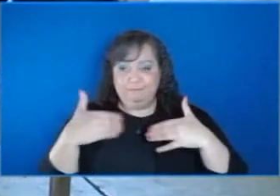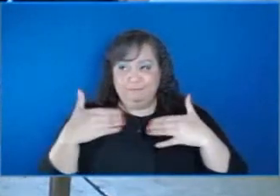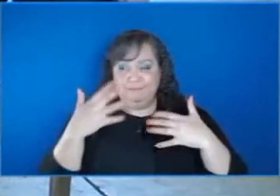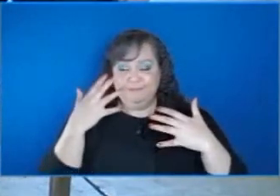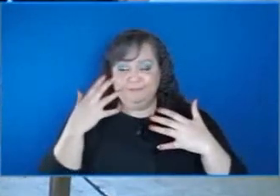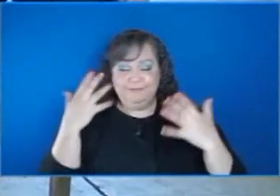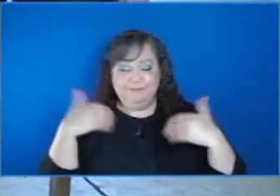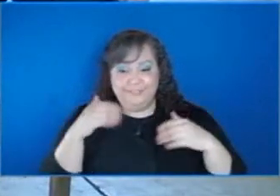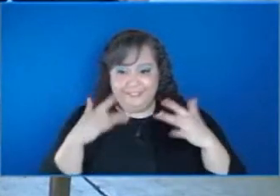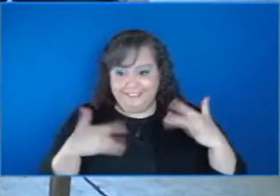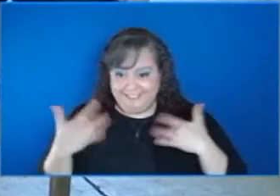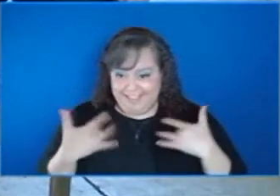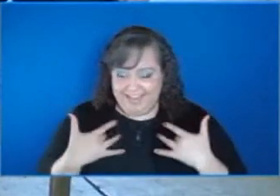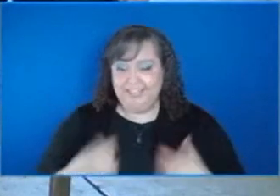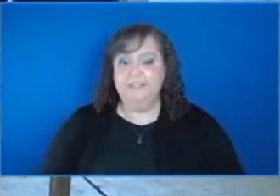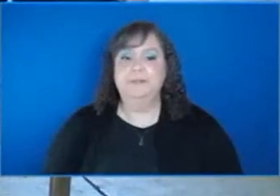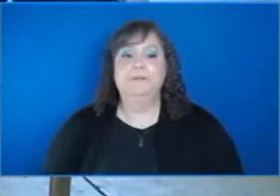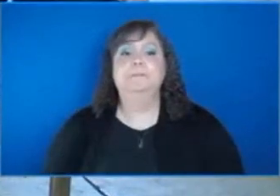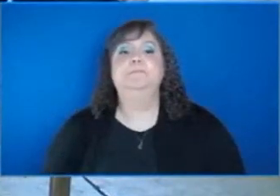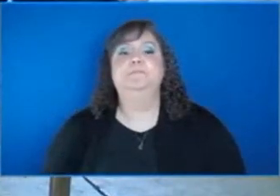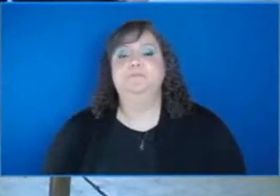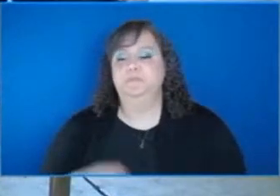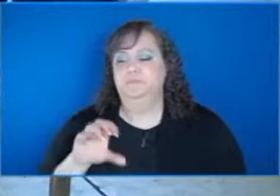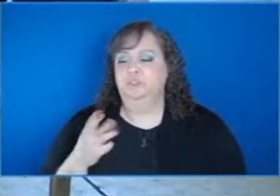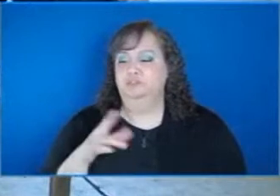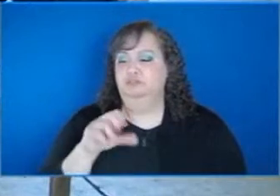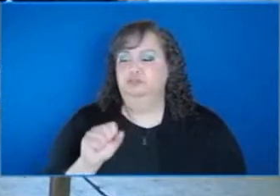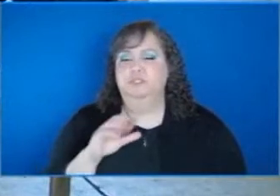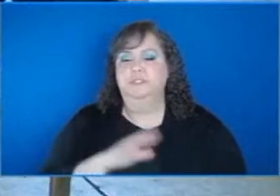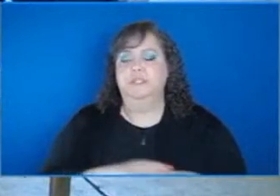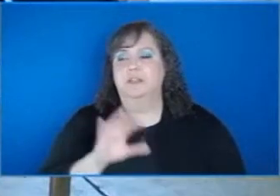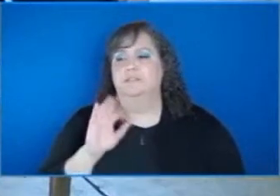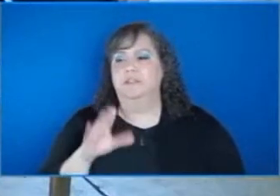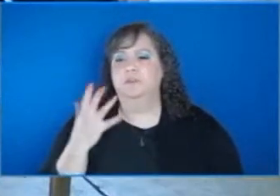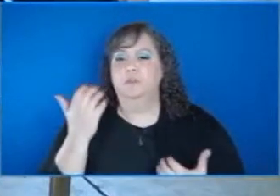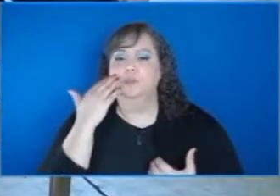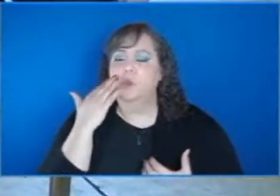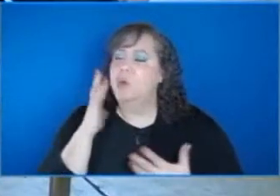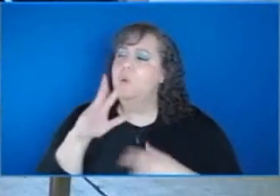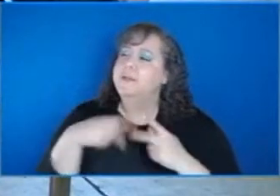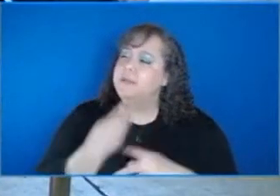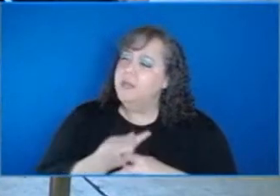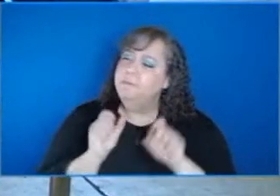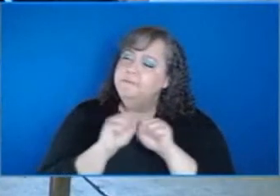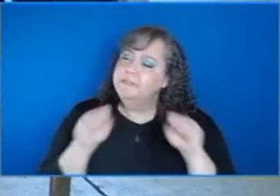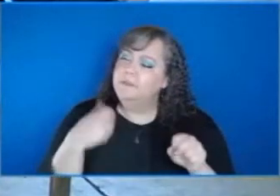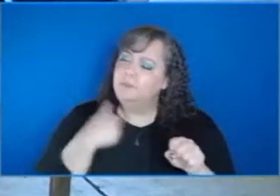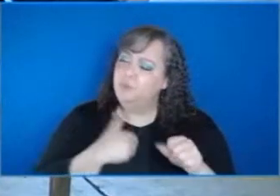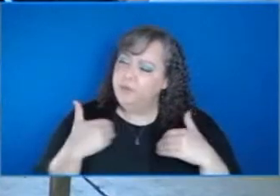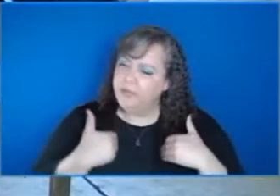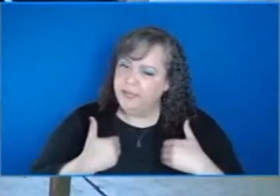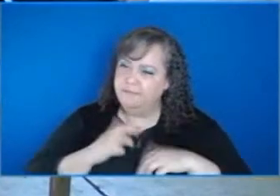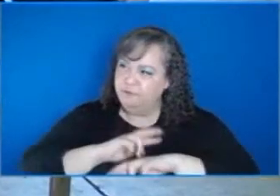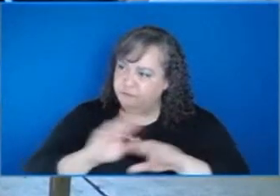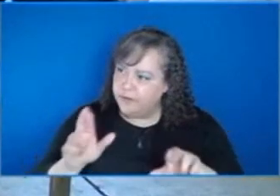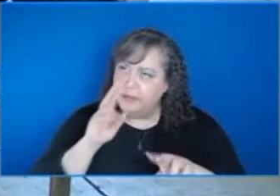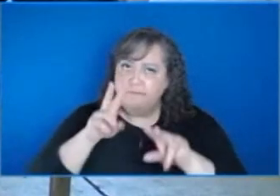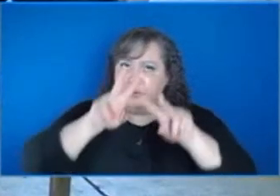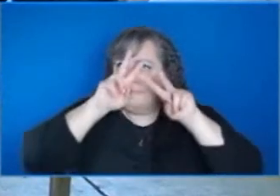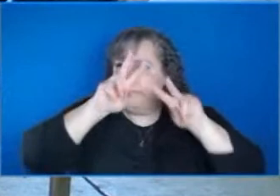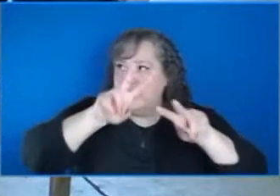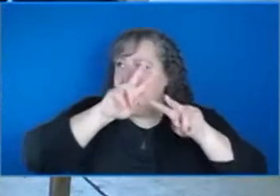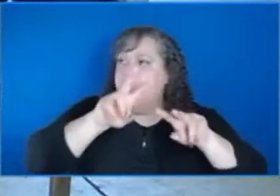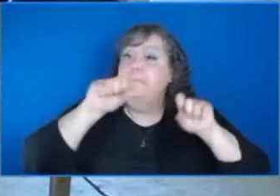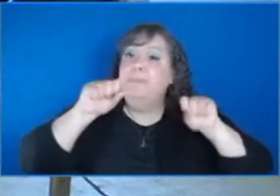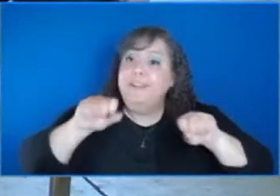Chris Betancourt on Facebook wants to know, what kind of systems do we have in place to monitor potentially dangerous asteroids?